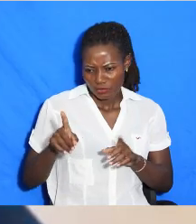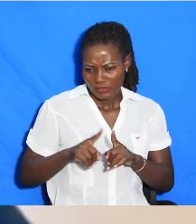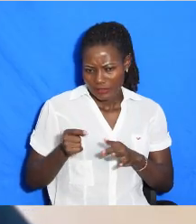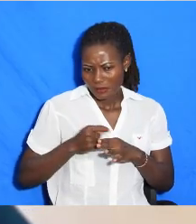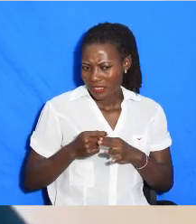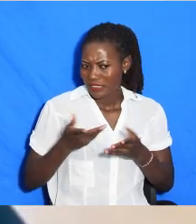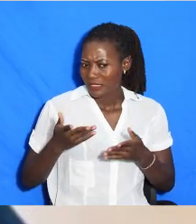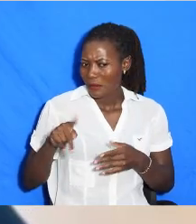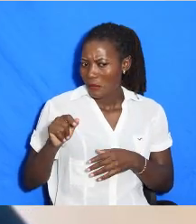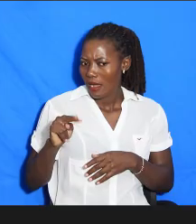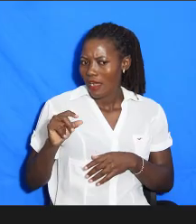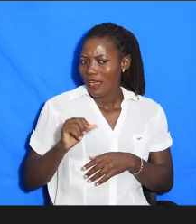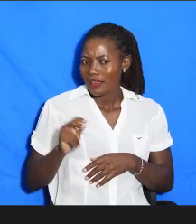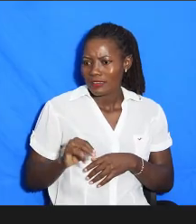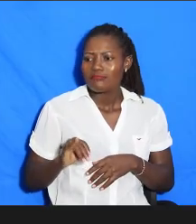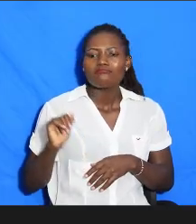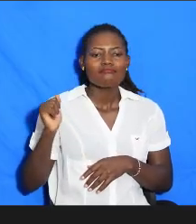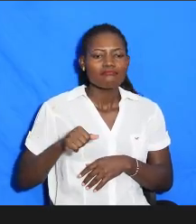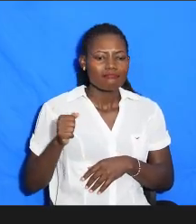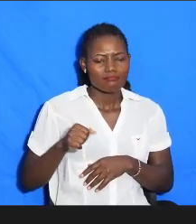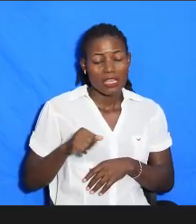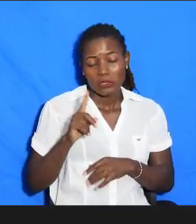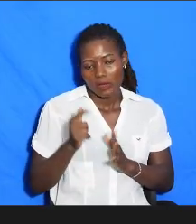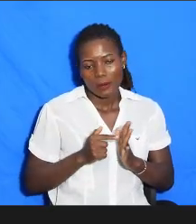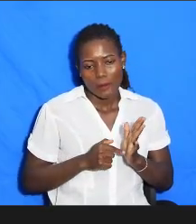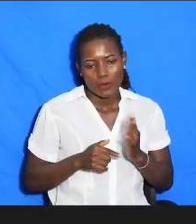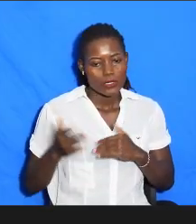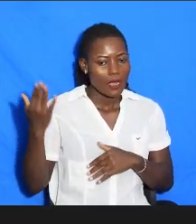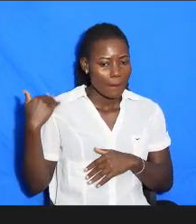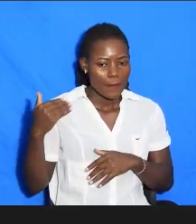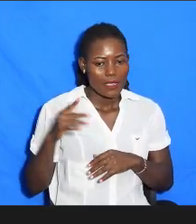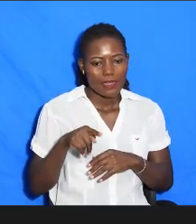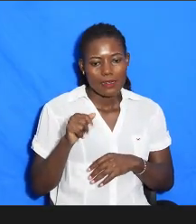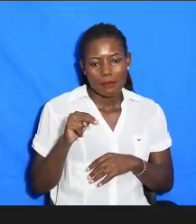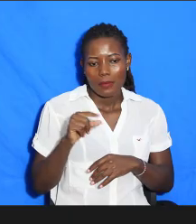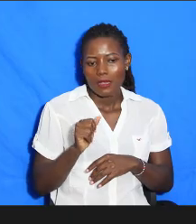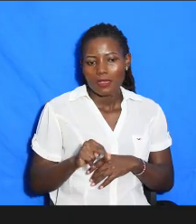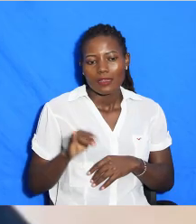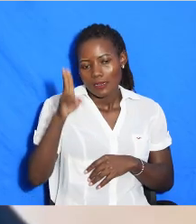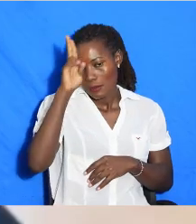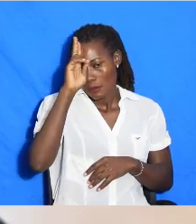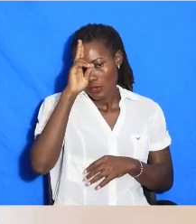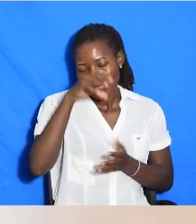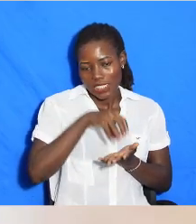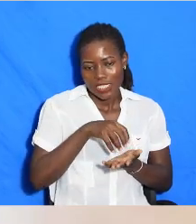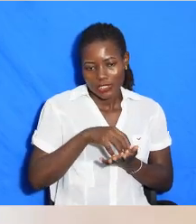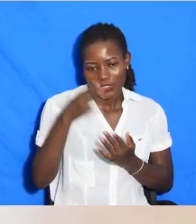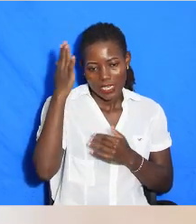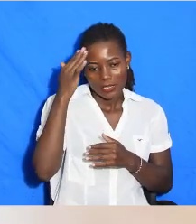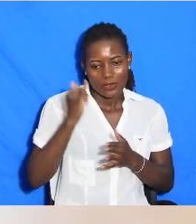Pangani? Yes, I used to train at Pangani at one point, behind the I, Pangani police station. I know the place. That's